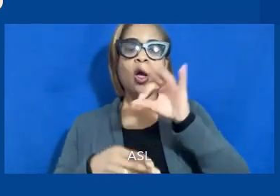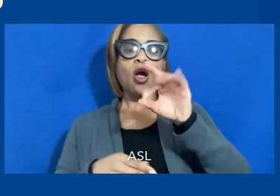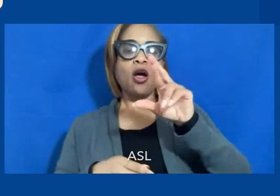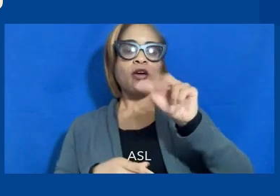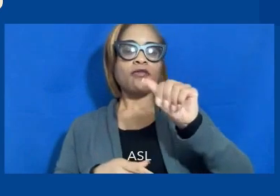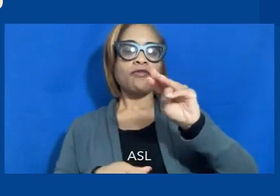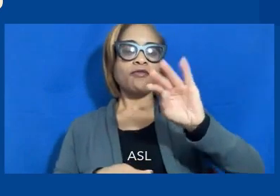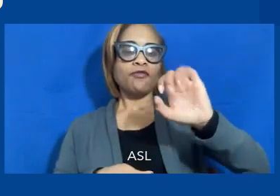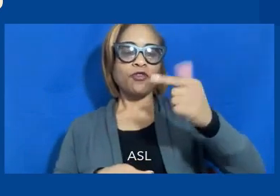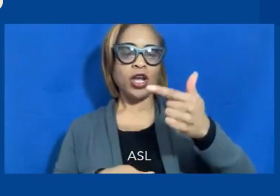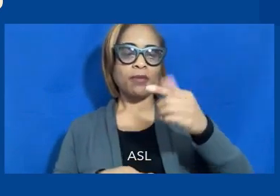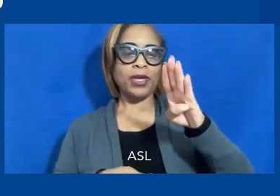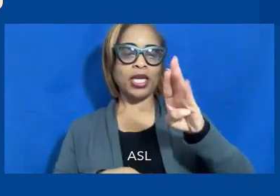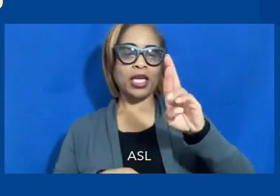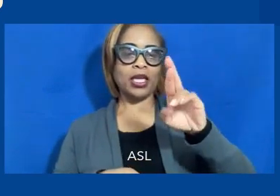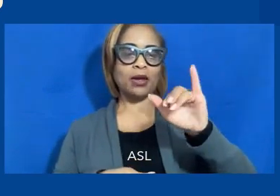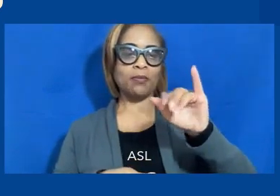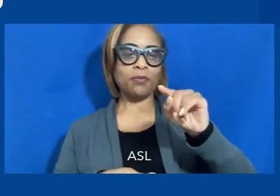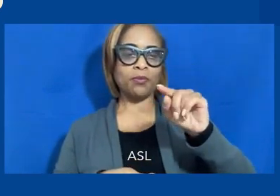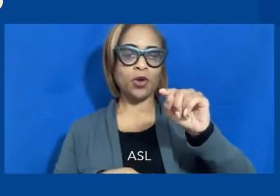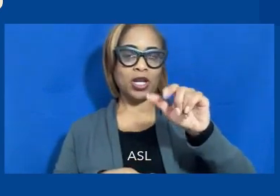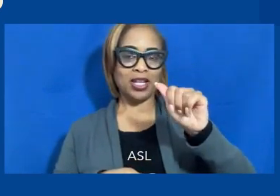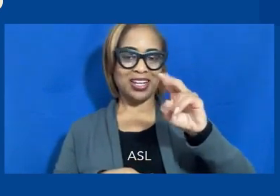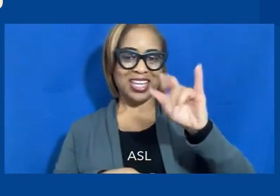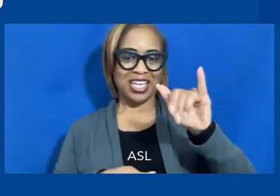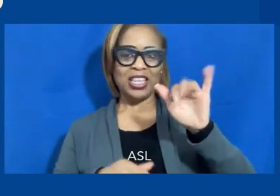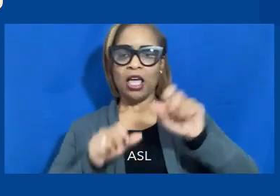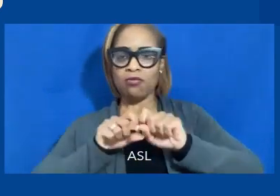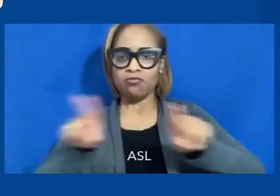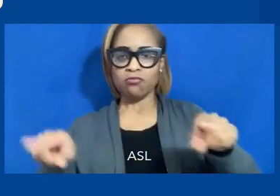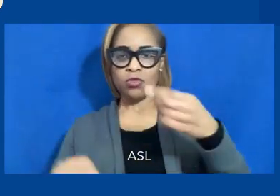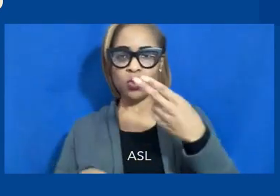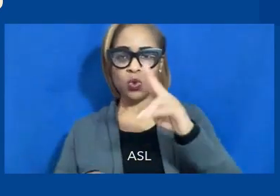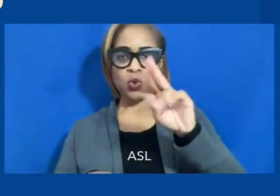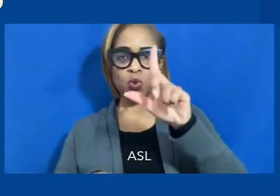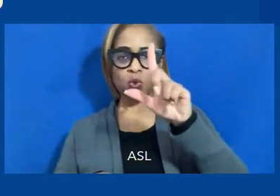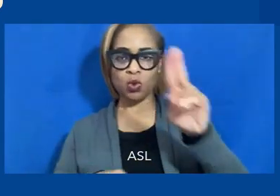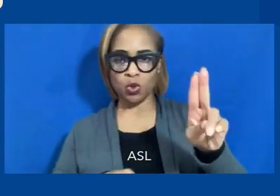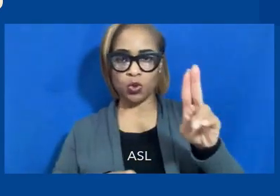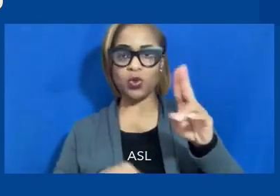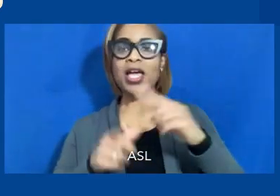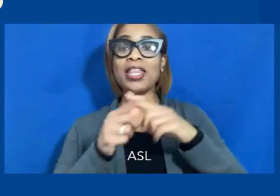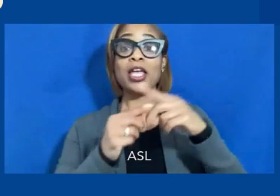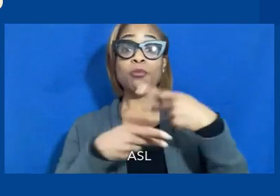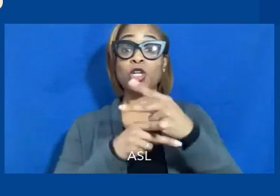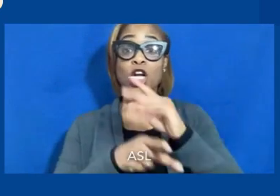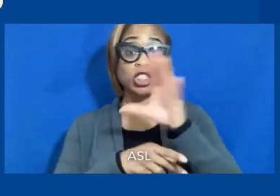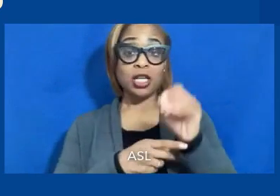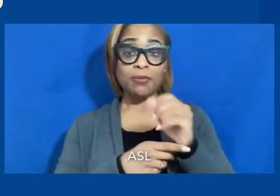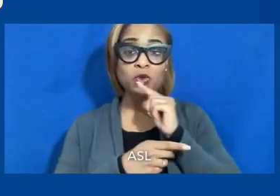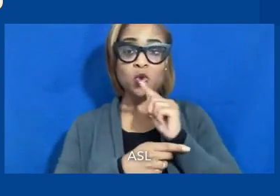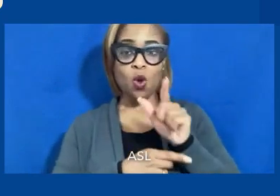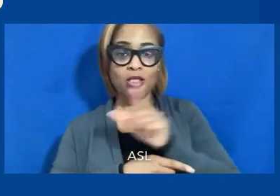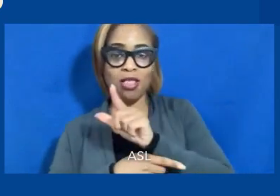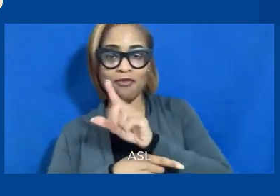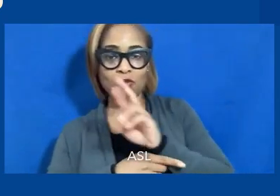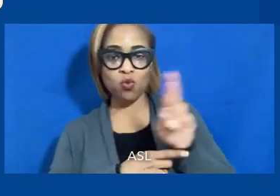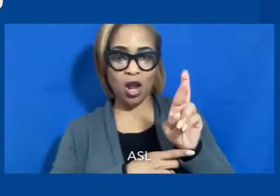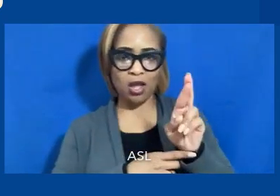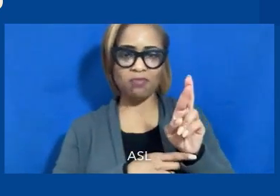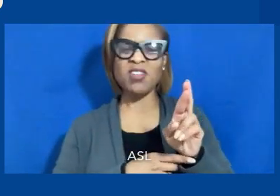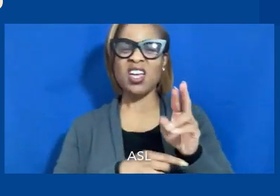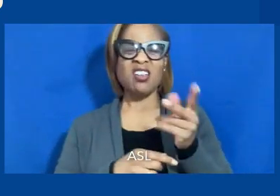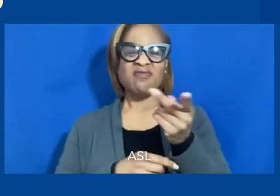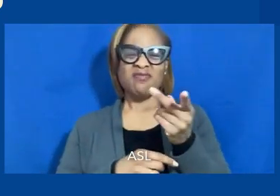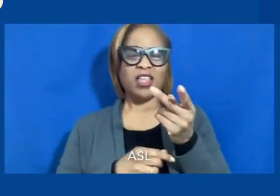that was put out by Hulu. And the production company was Left Right, and they have a long history. This is maybe their